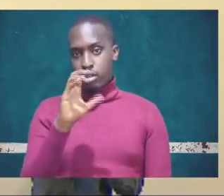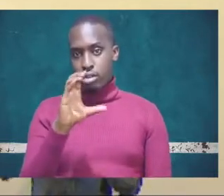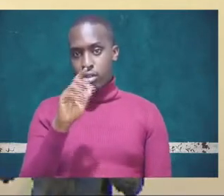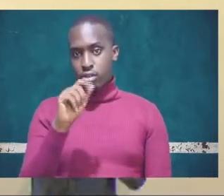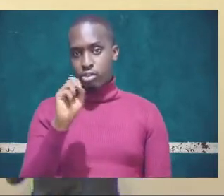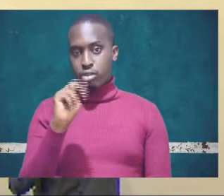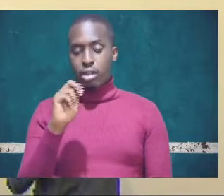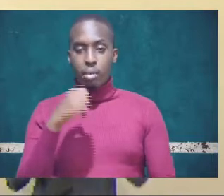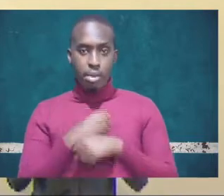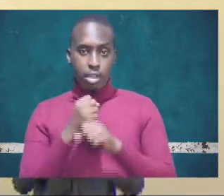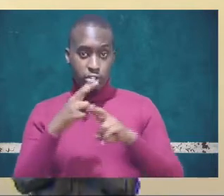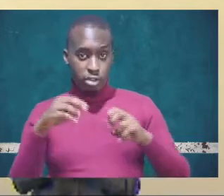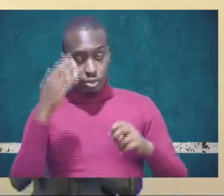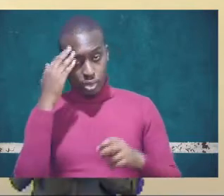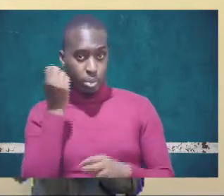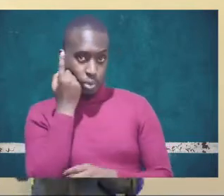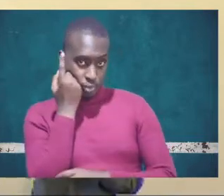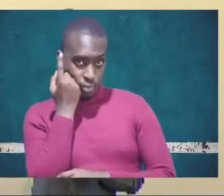you understand the meaning of the word